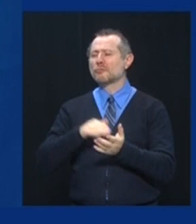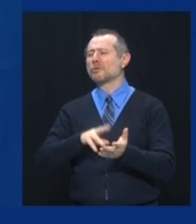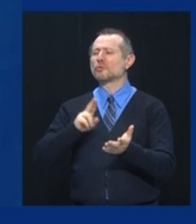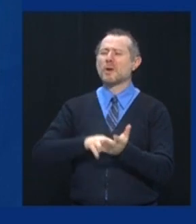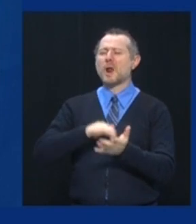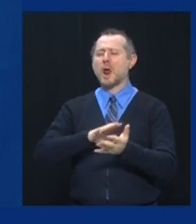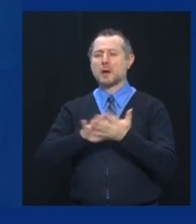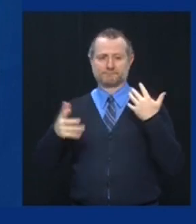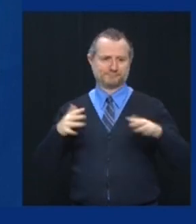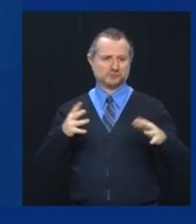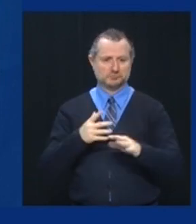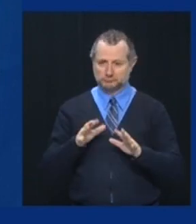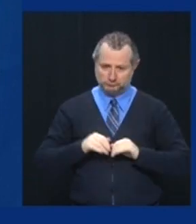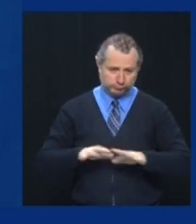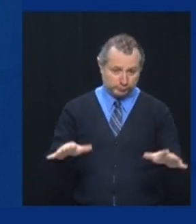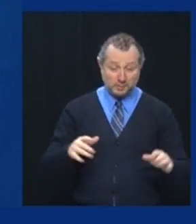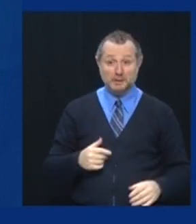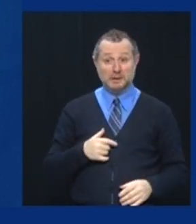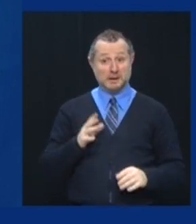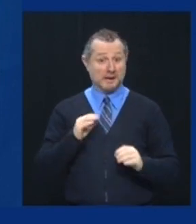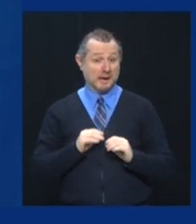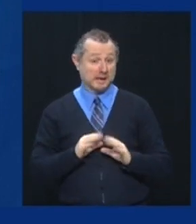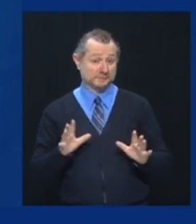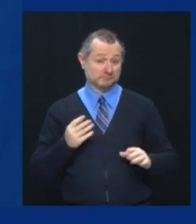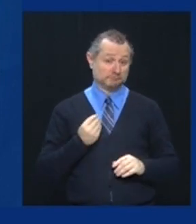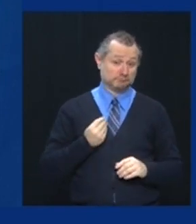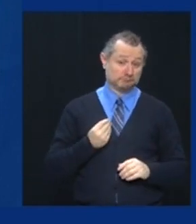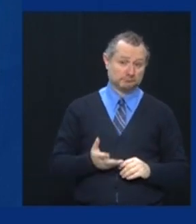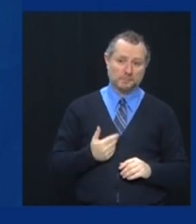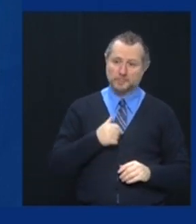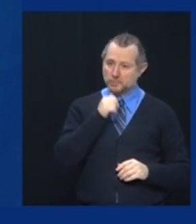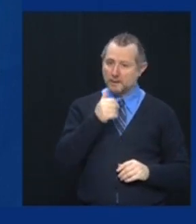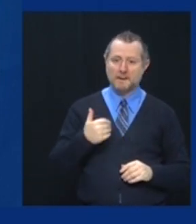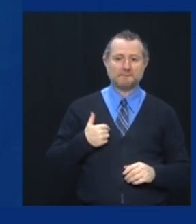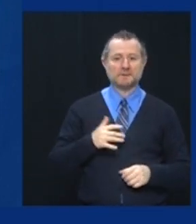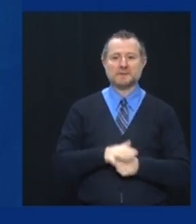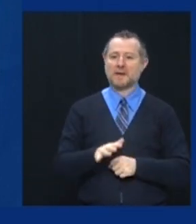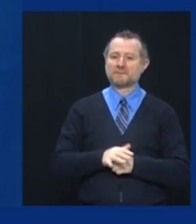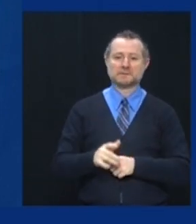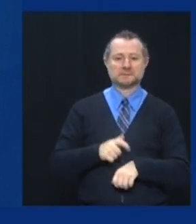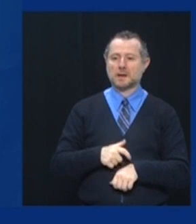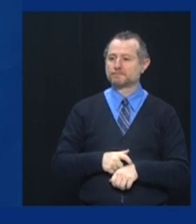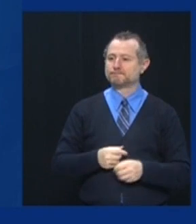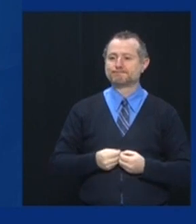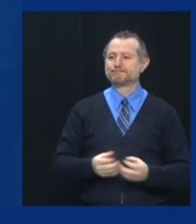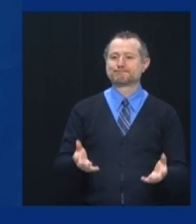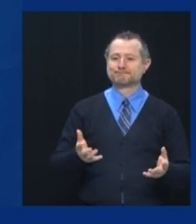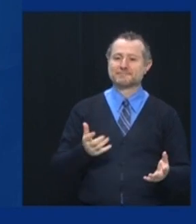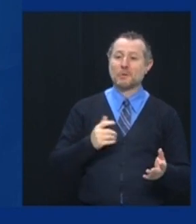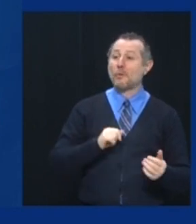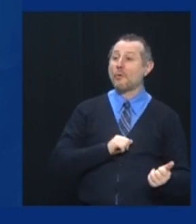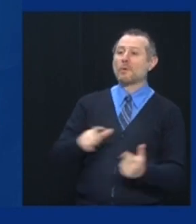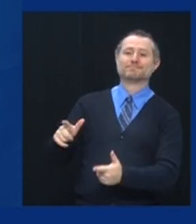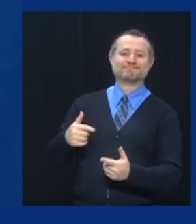Obviously, we don't have enough vaccine distributed for all healthcare workers.